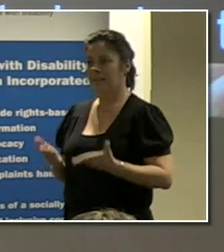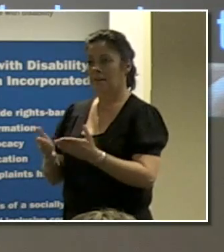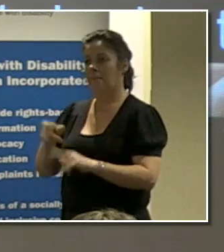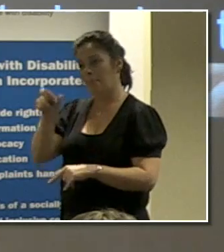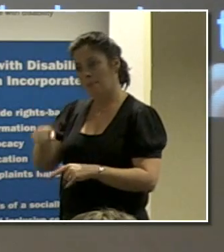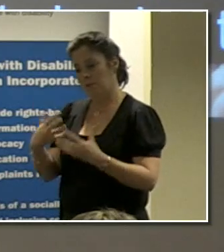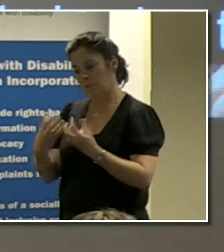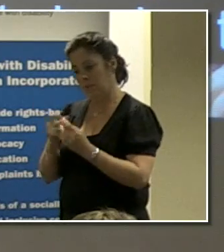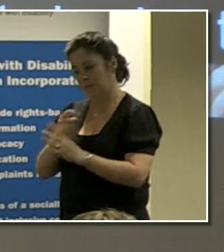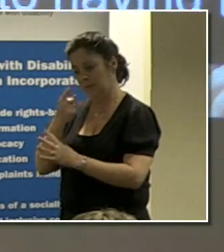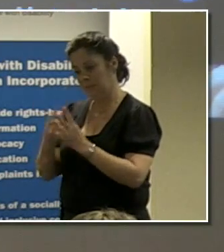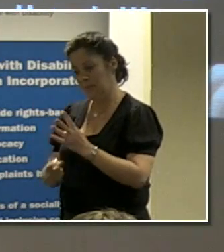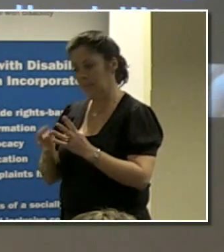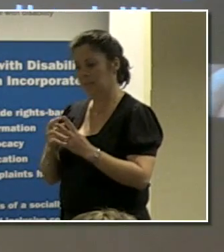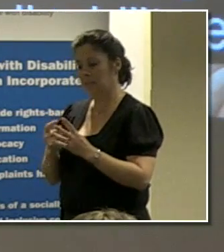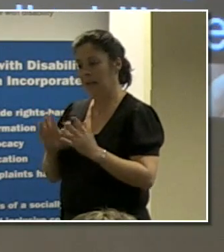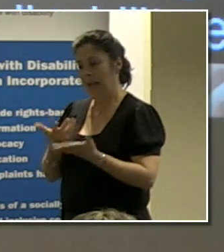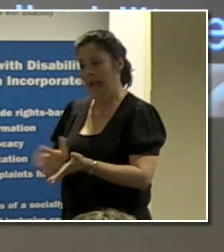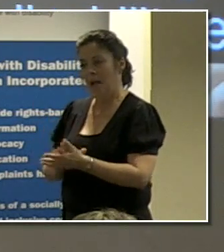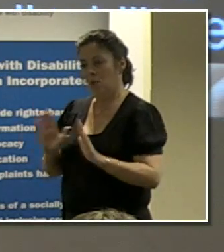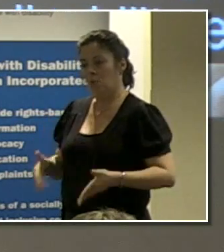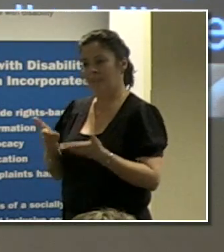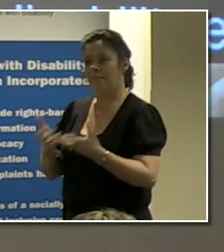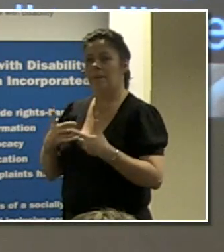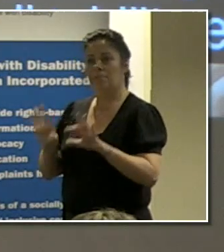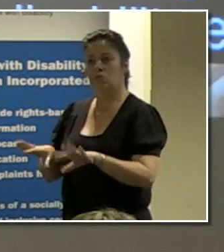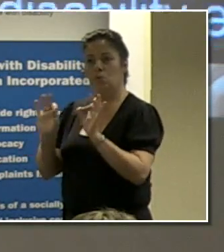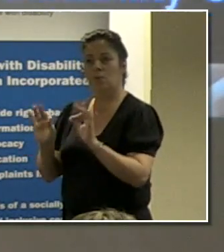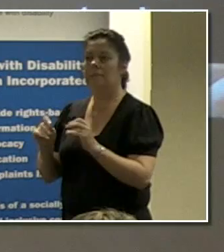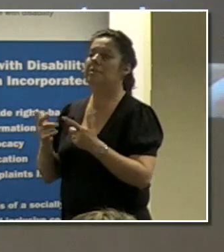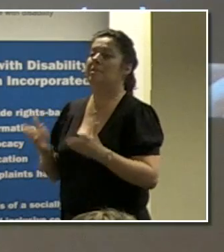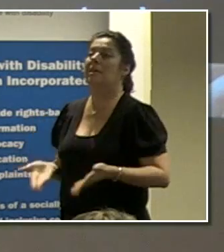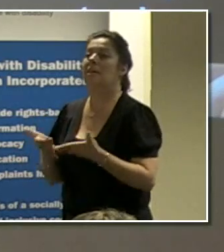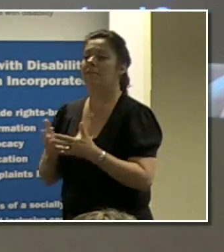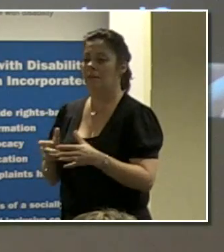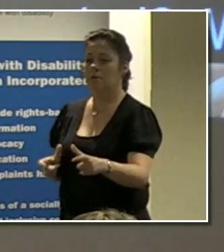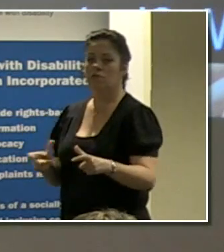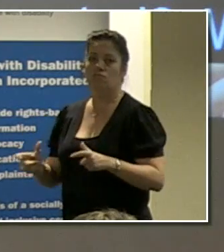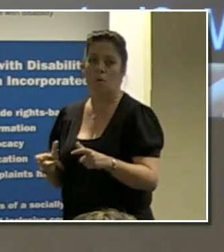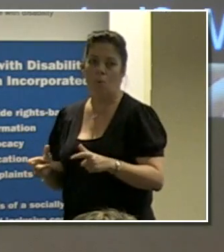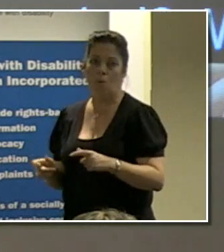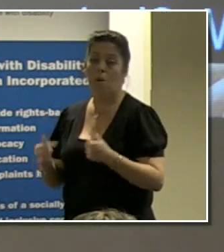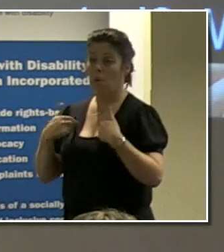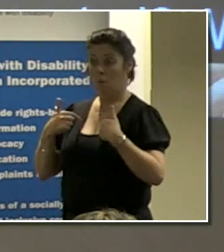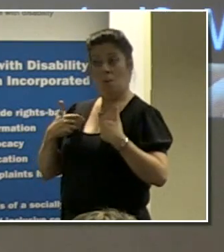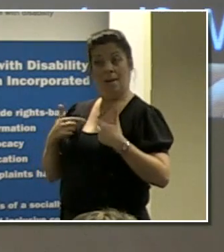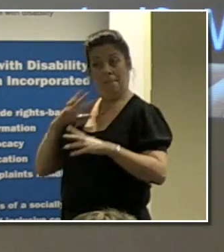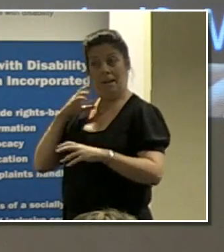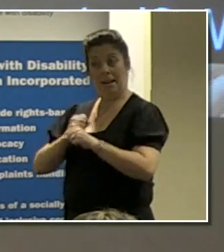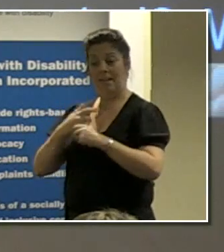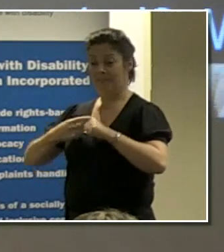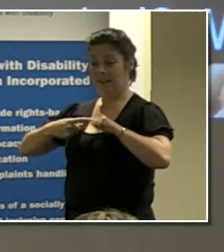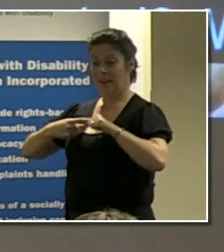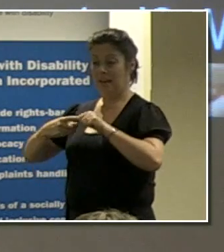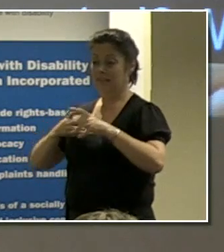disability exercising choice and control? And we would say that it